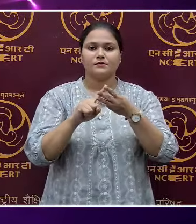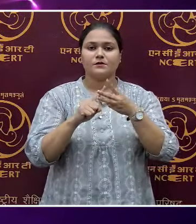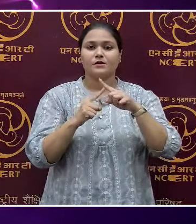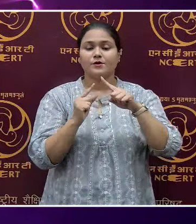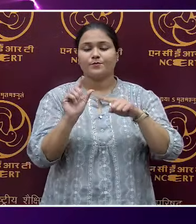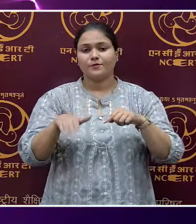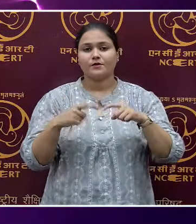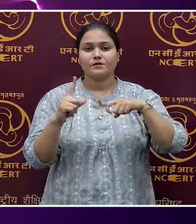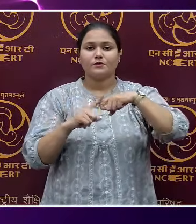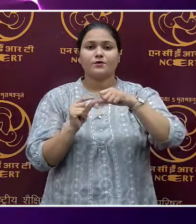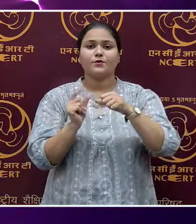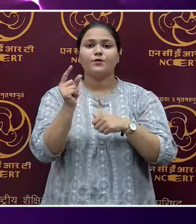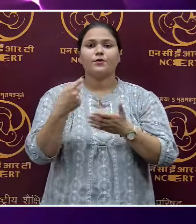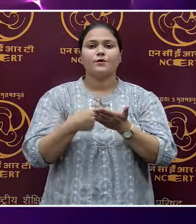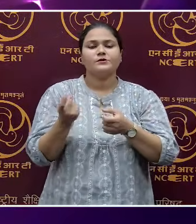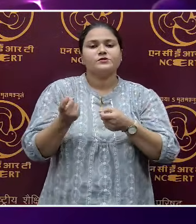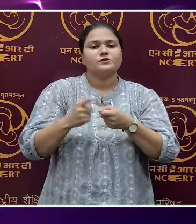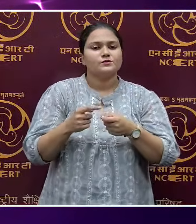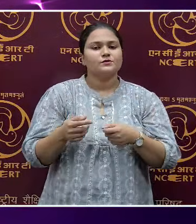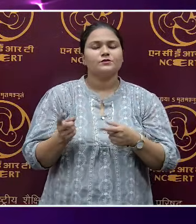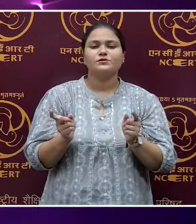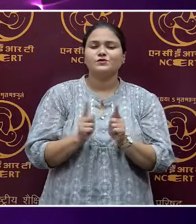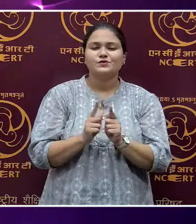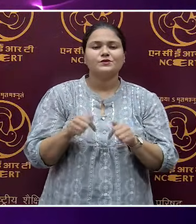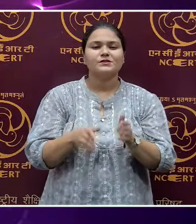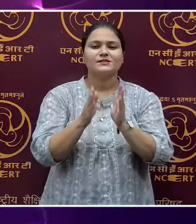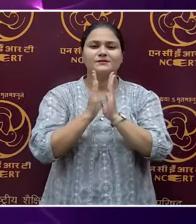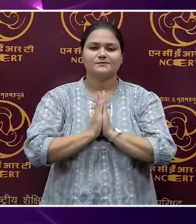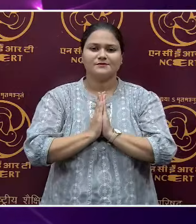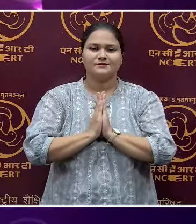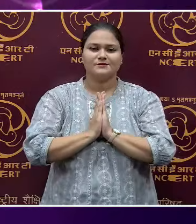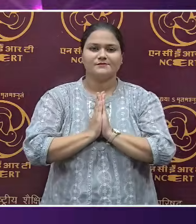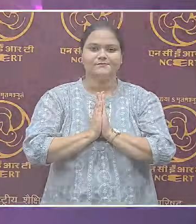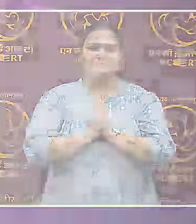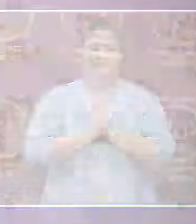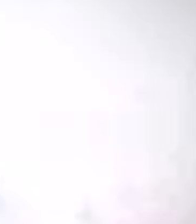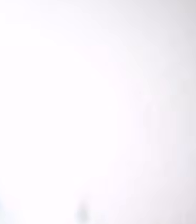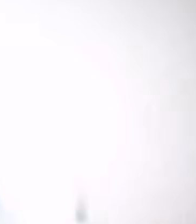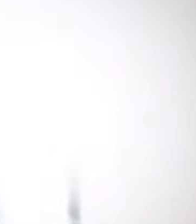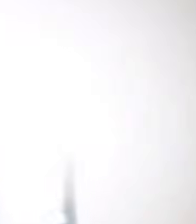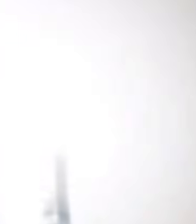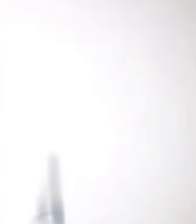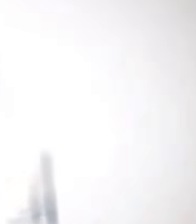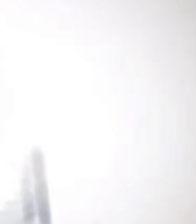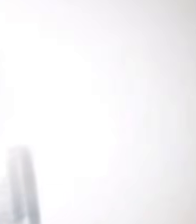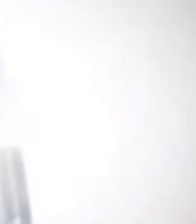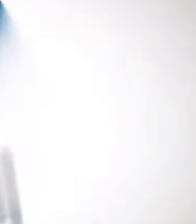we'll join you shortly. Namaskar.